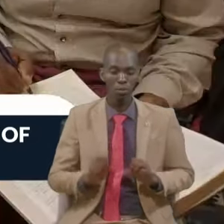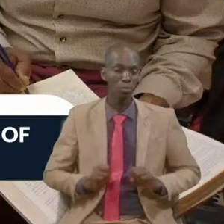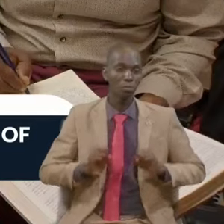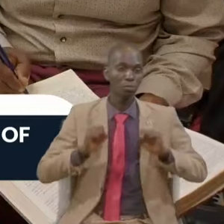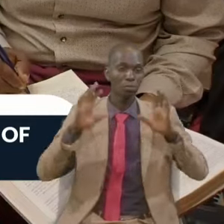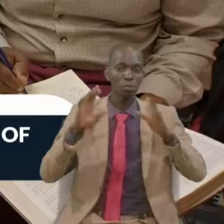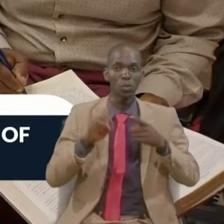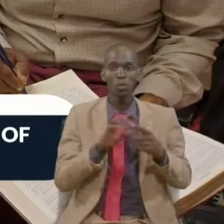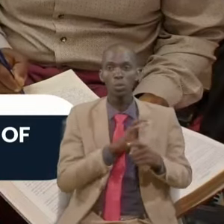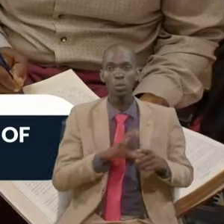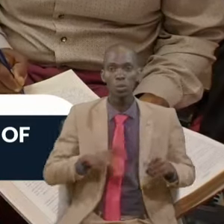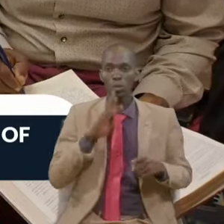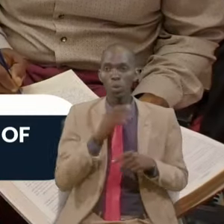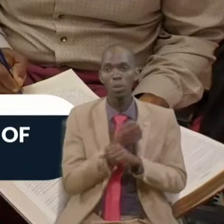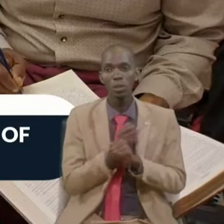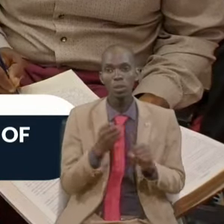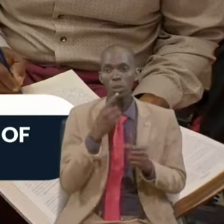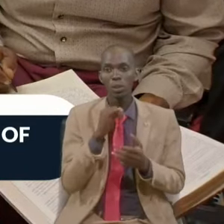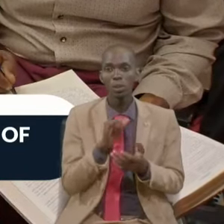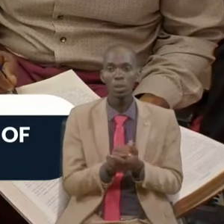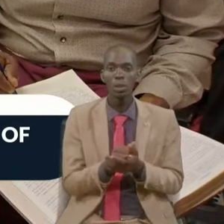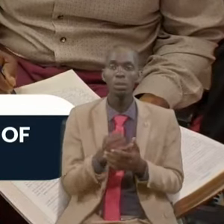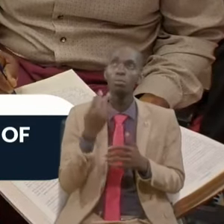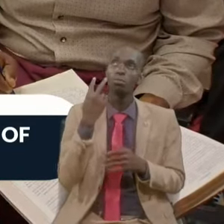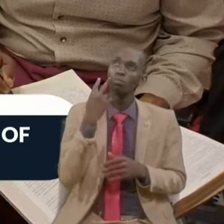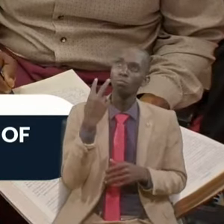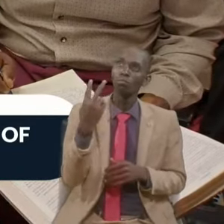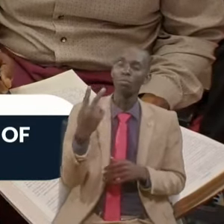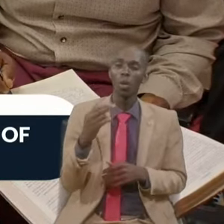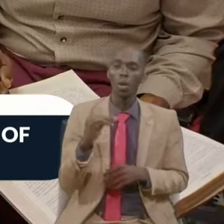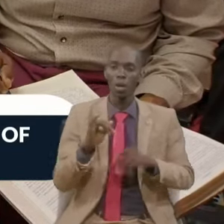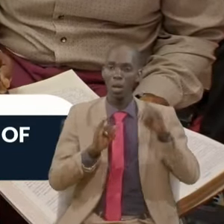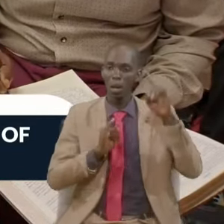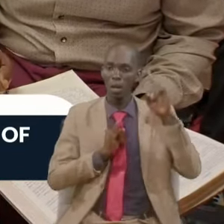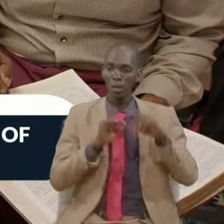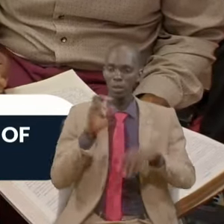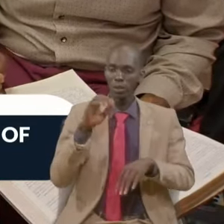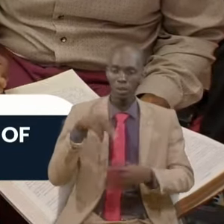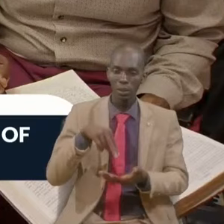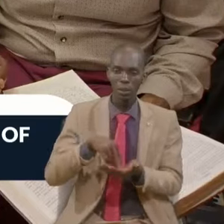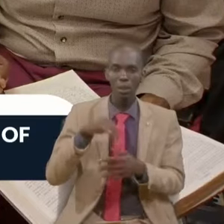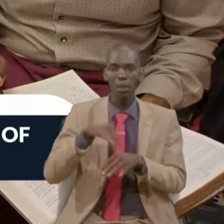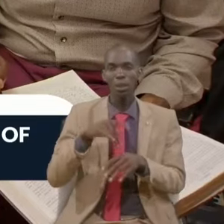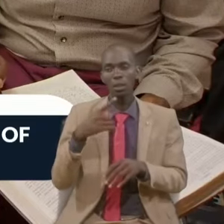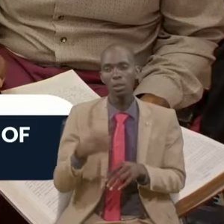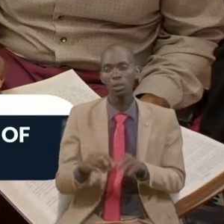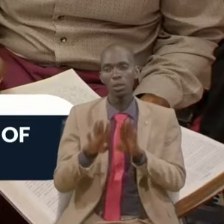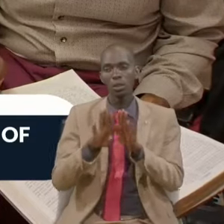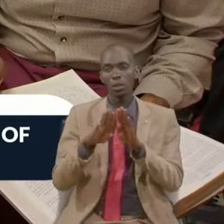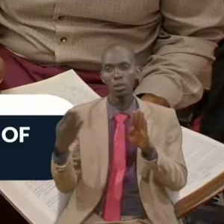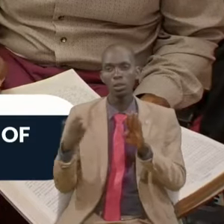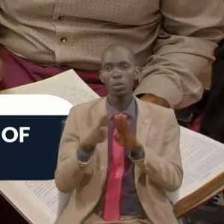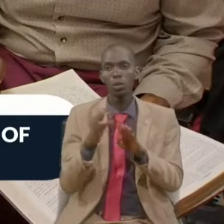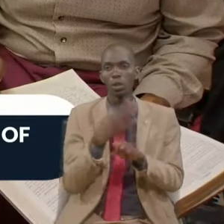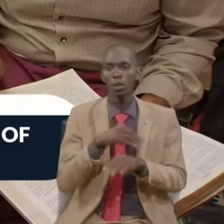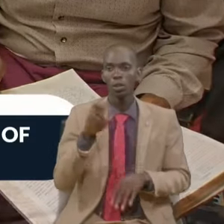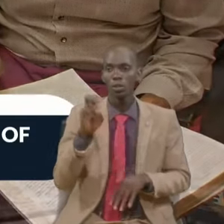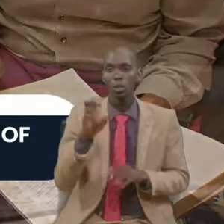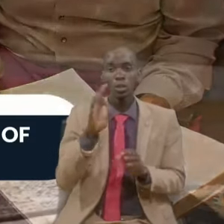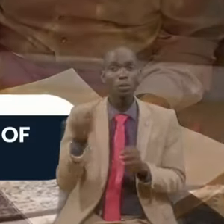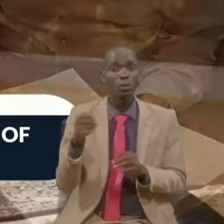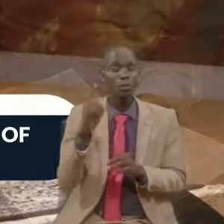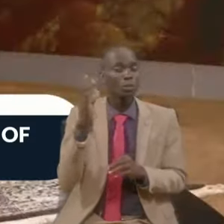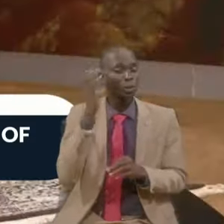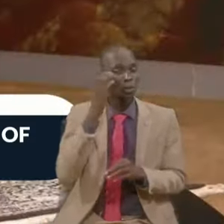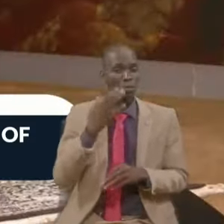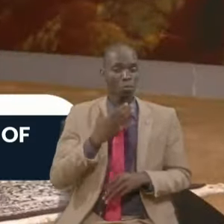he says, behold, I stand at the door and knock. If anyone hears my voice